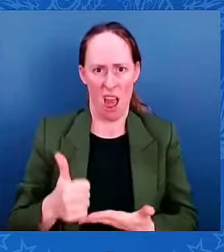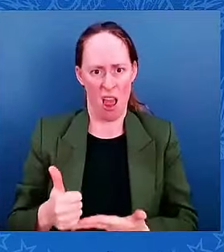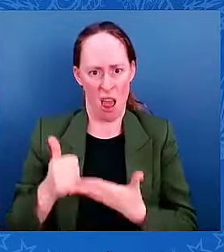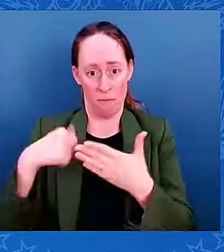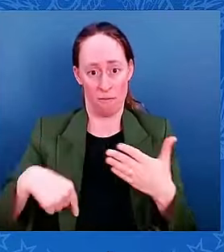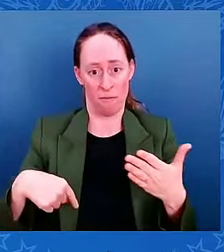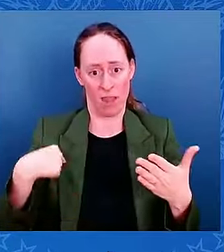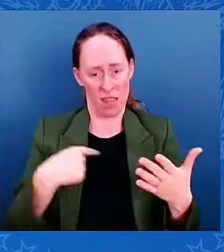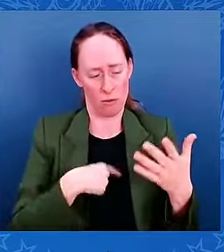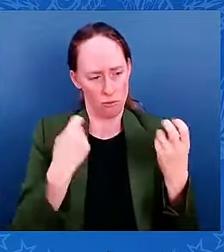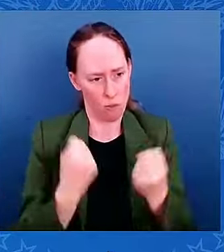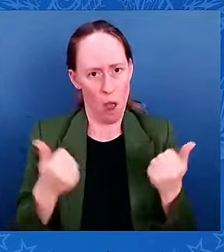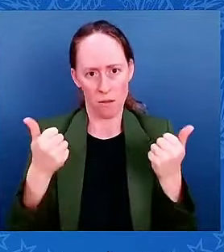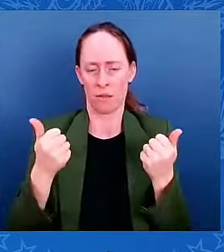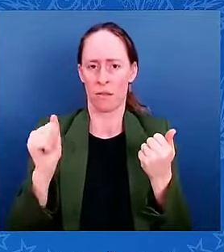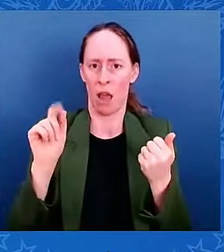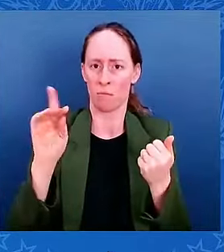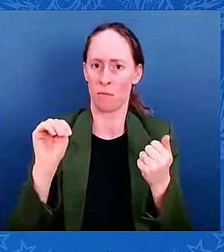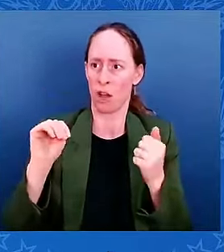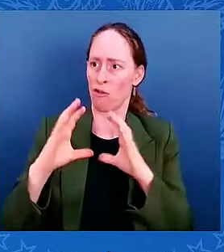period.